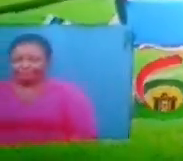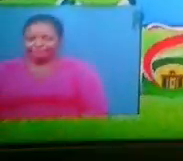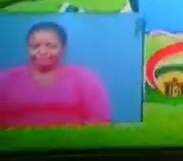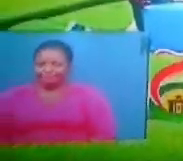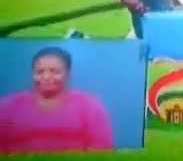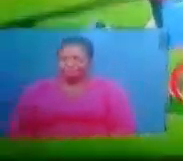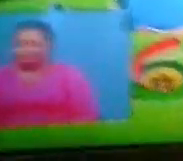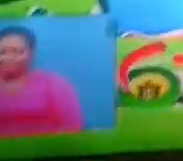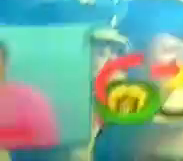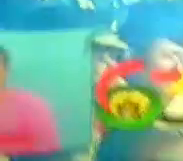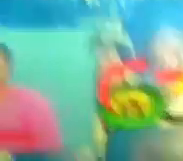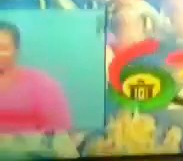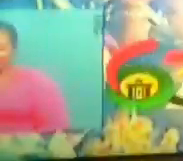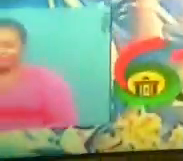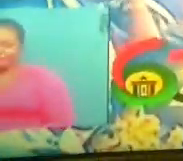Traditional.